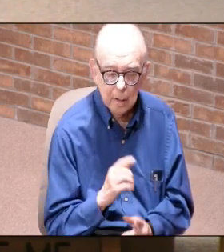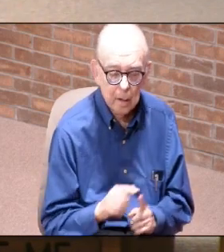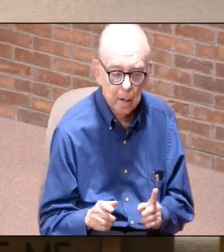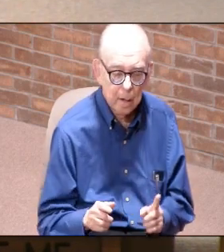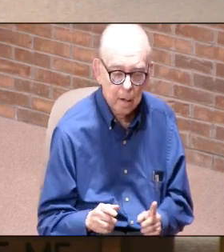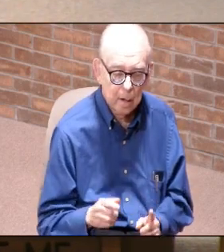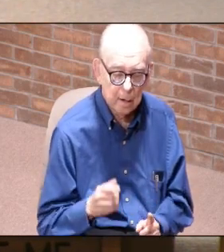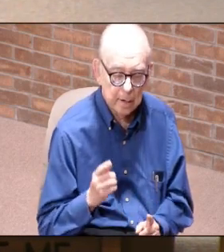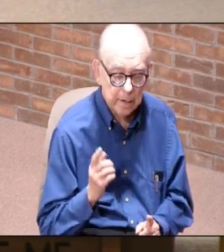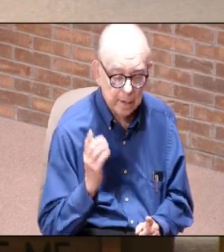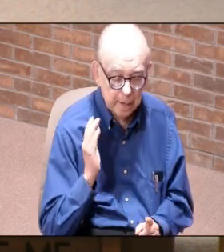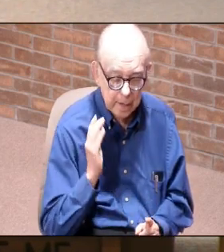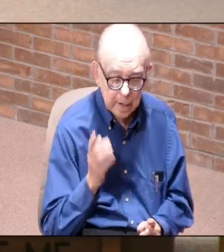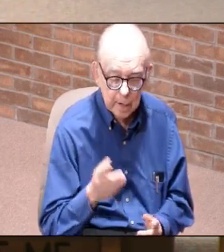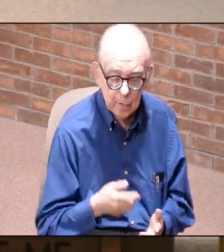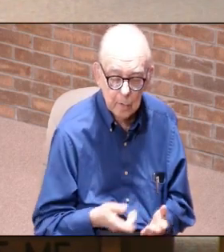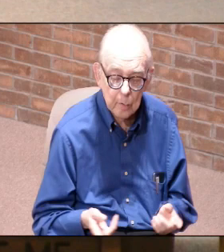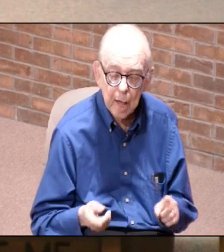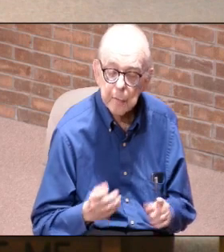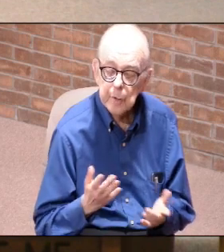But here's what's going to happen.